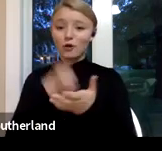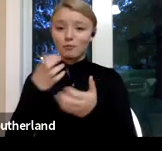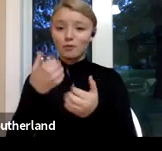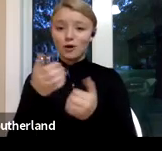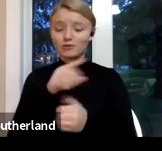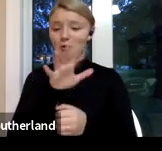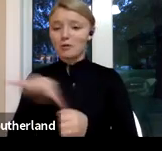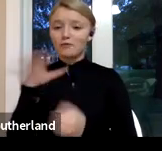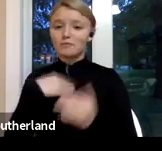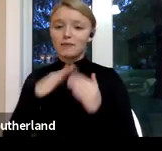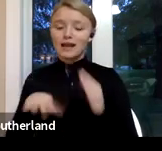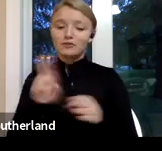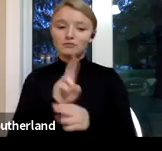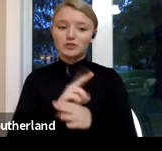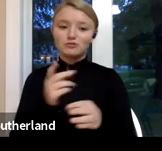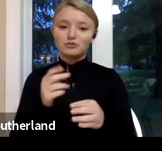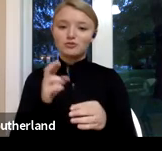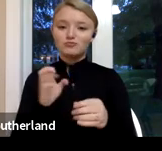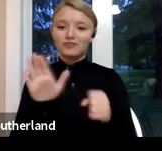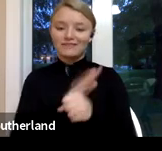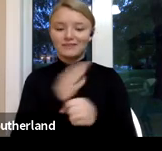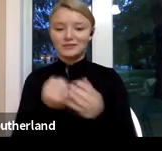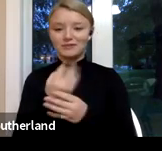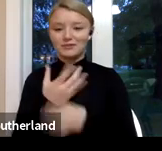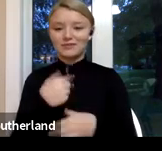our diffusers with. So I like to reuse stuff.